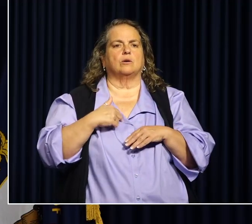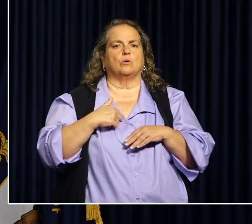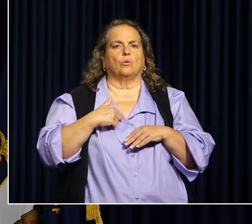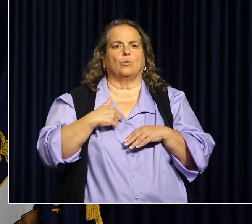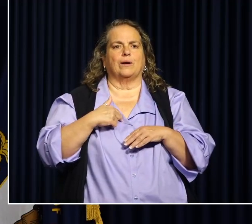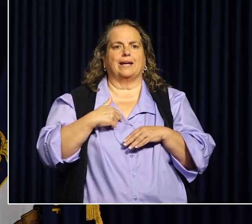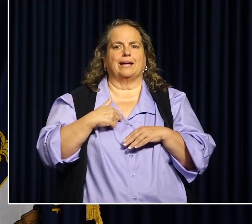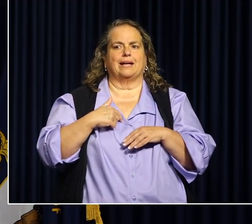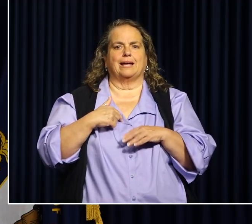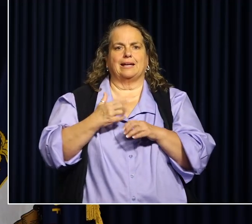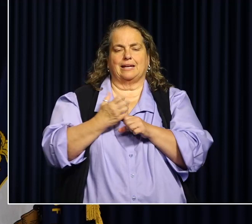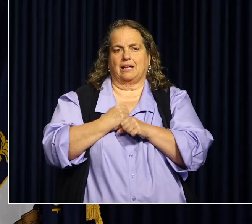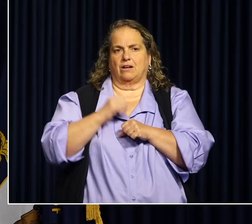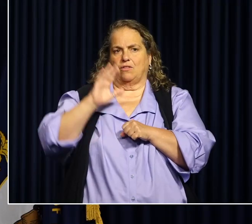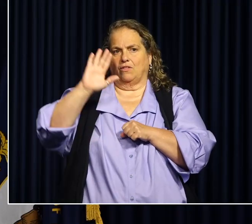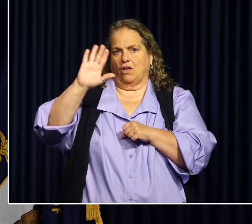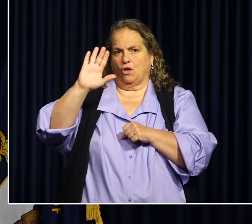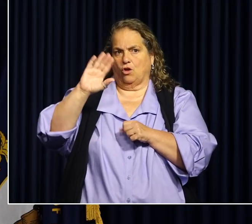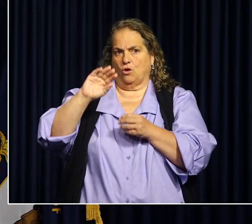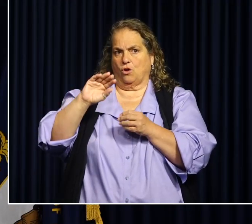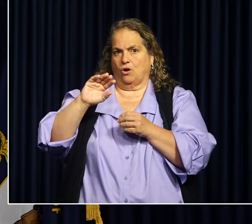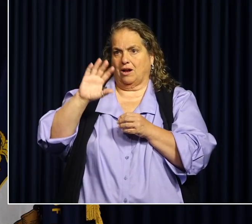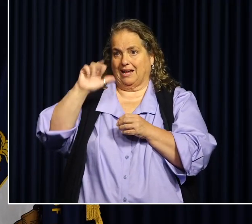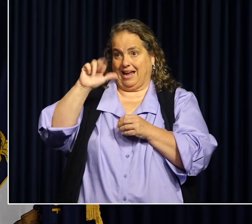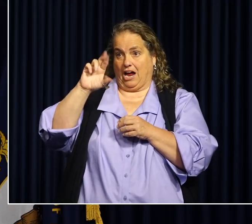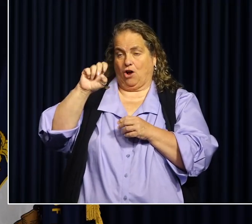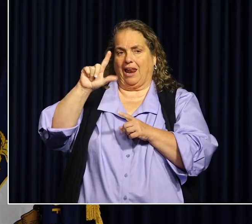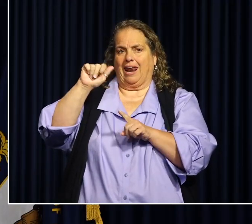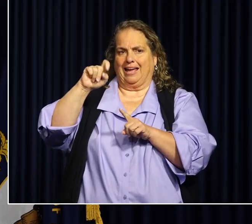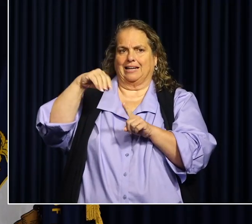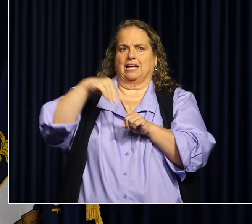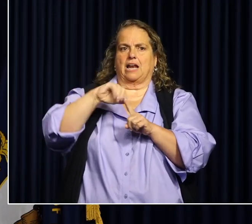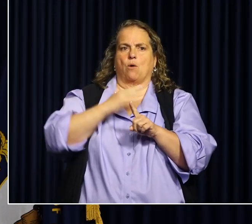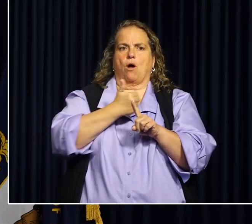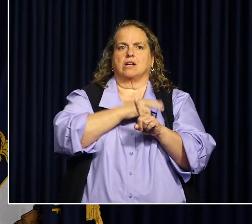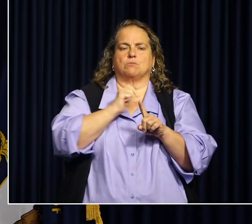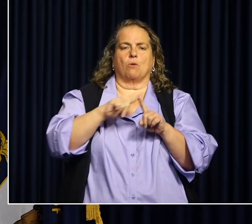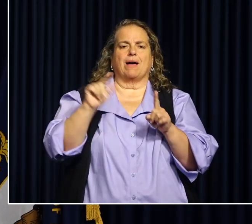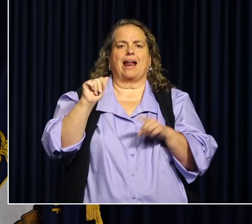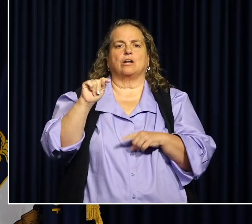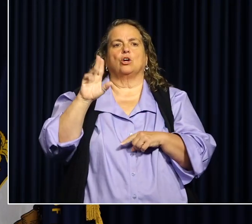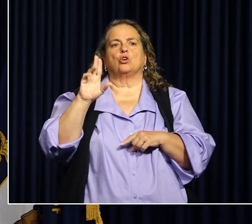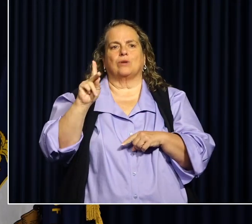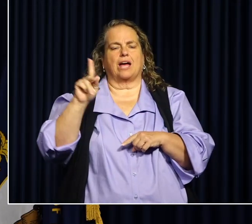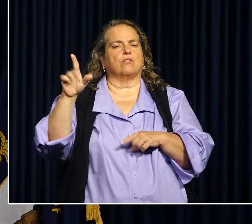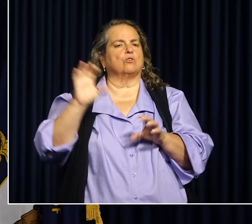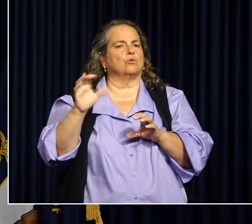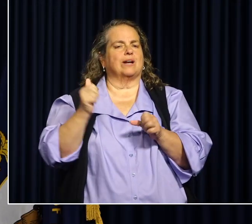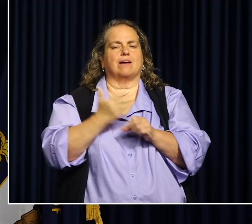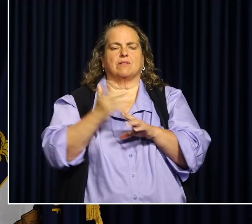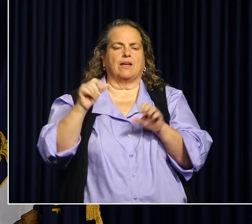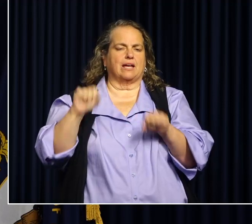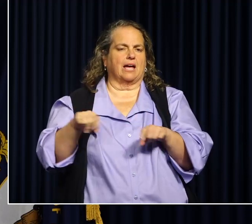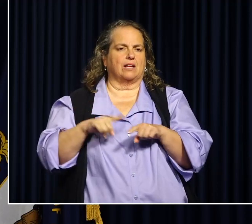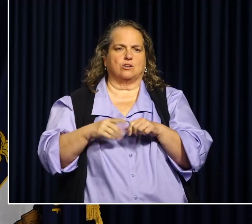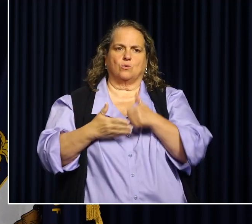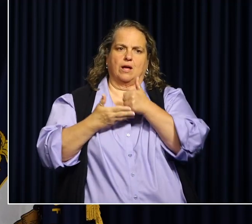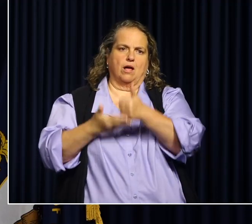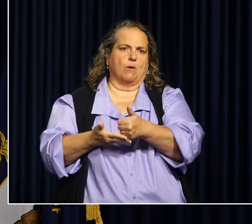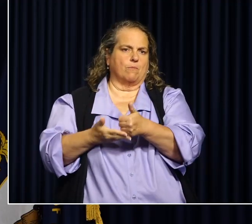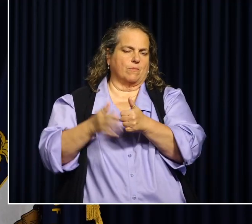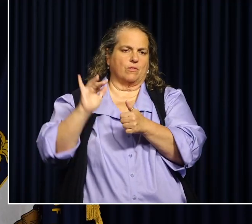very late in our hospitals, but I know at UK they are doing everything they can to help